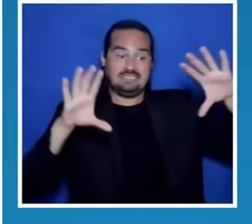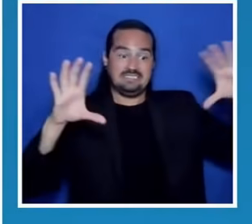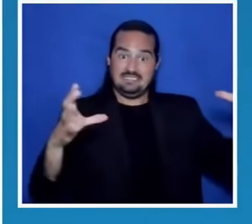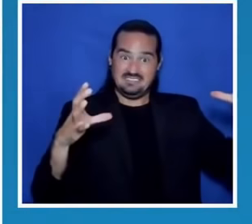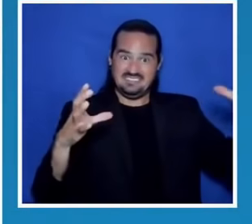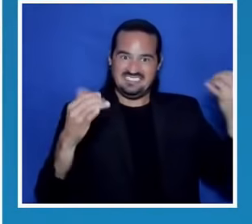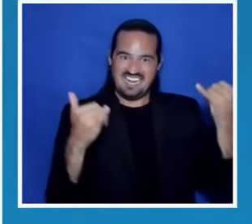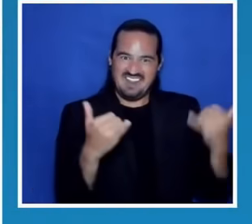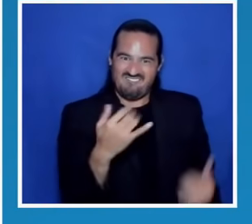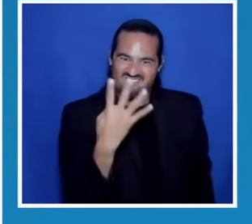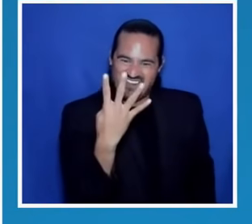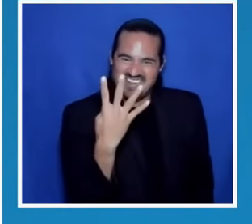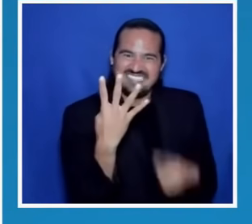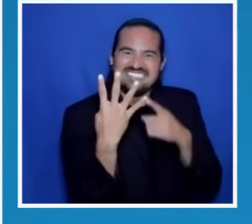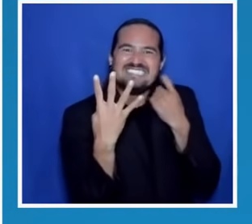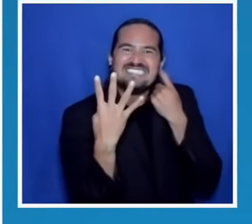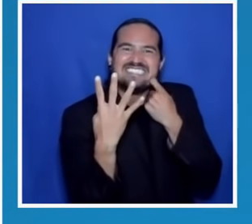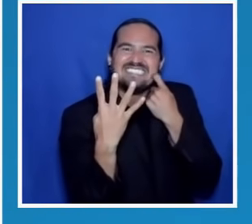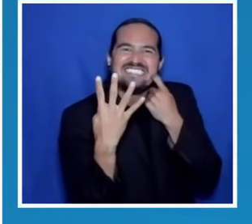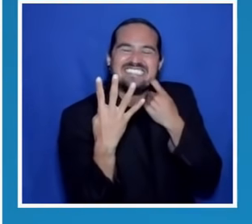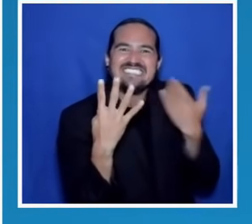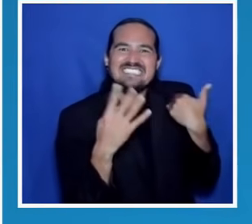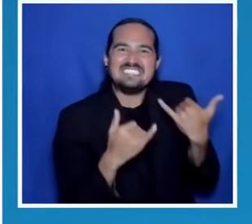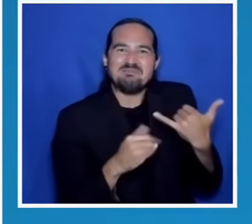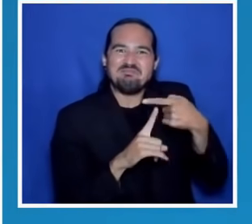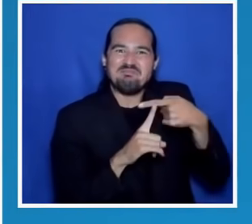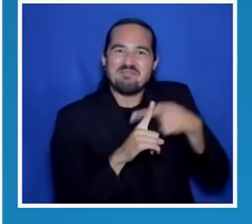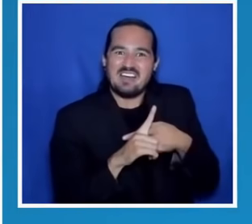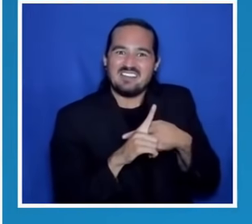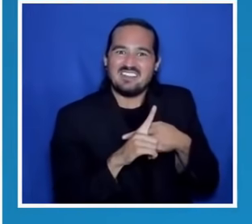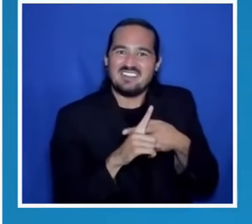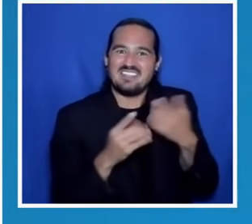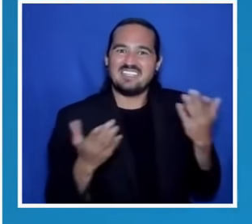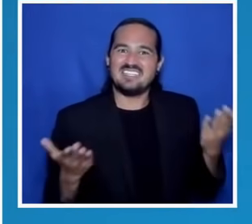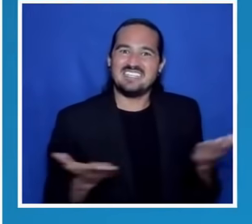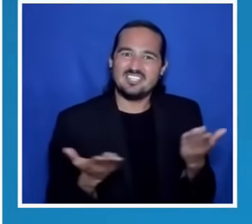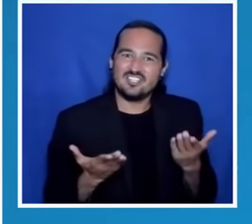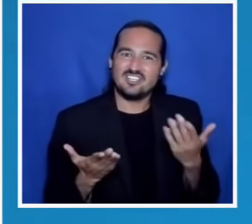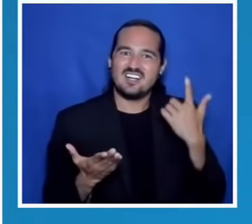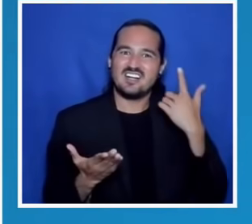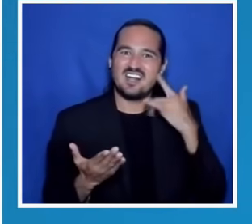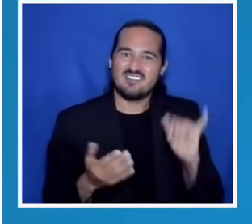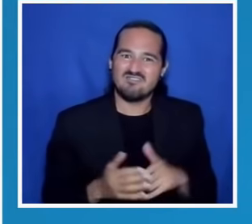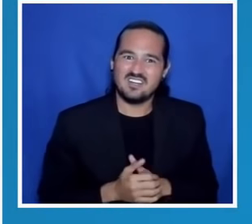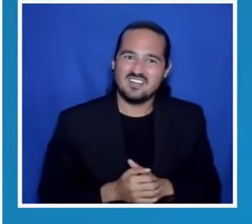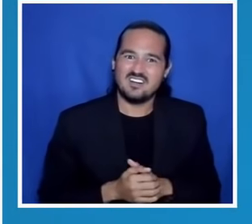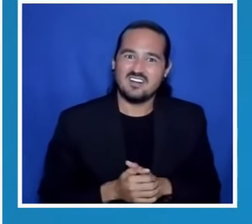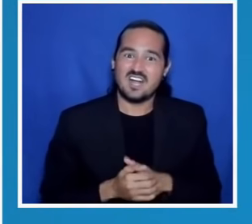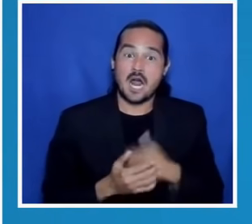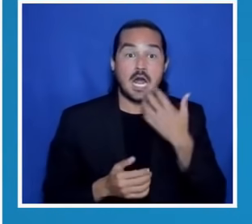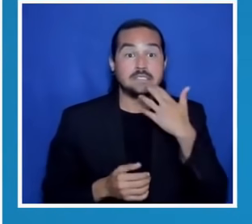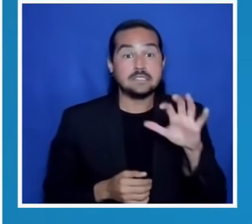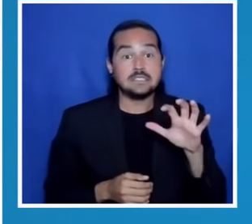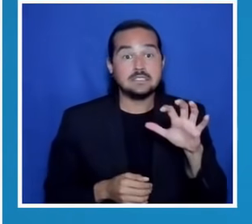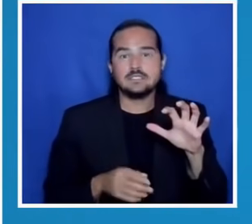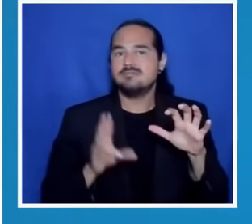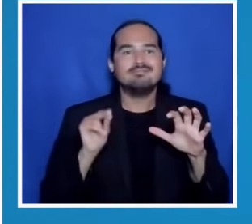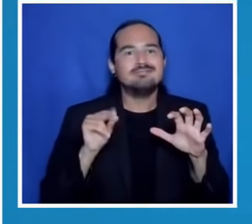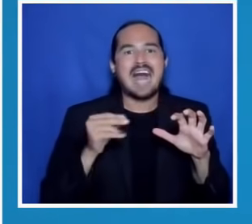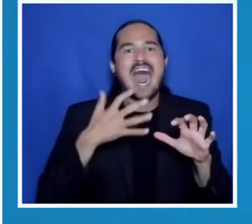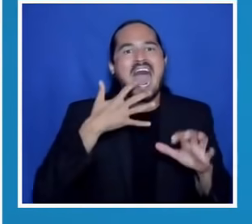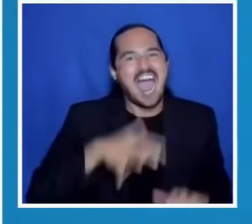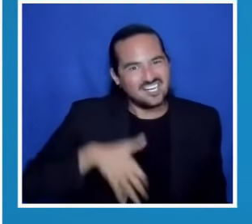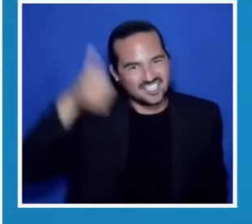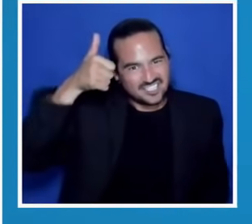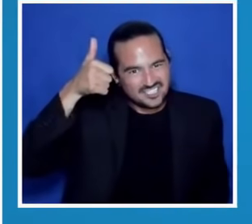California. The hots are getting a lot hotter, not just in this state, but around the globe.